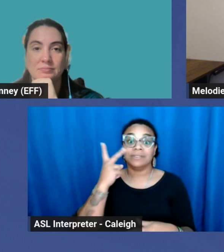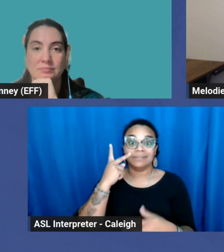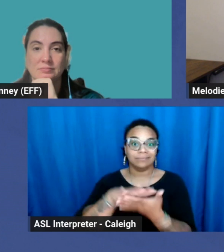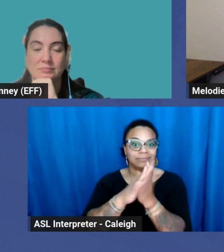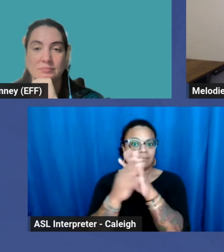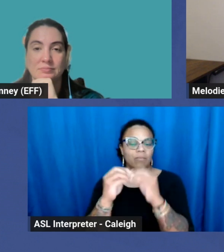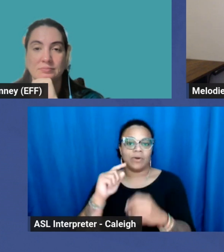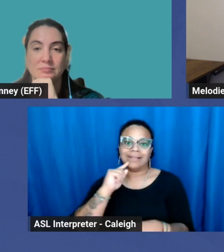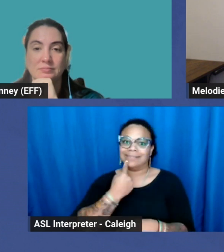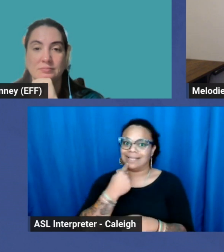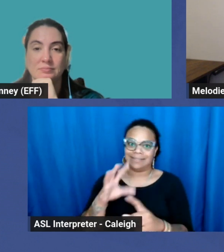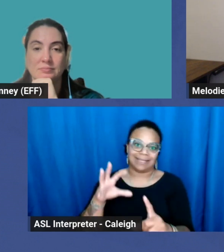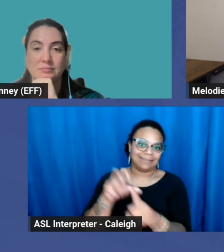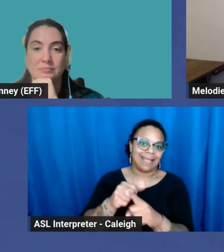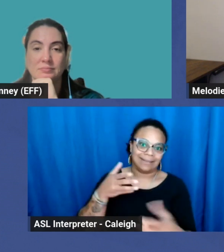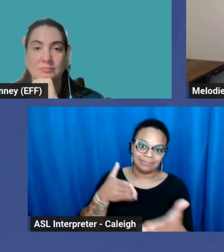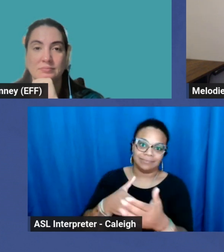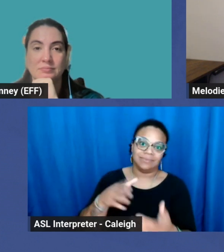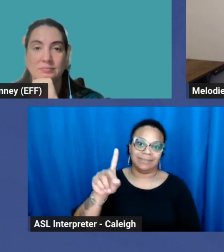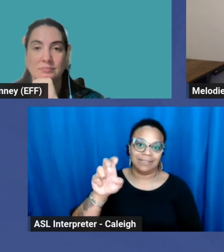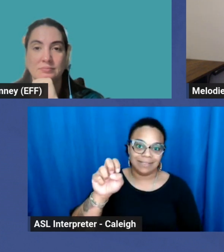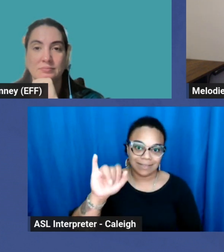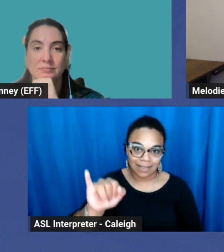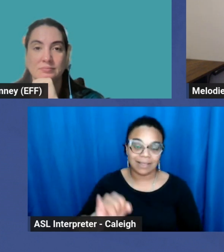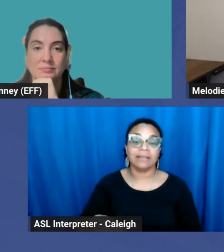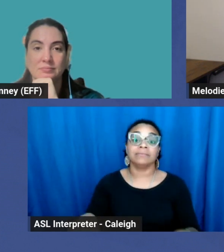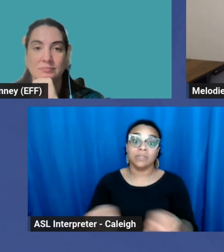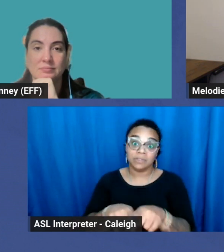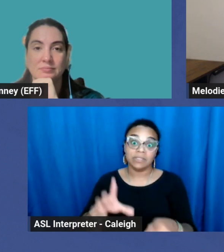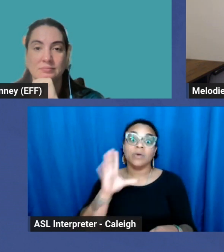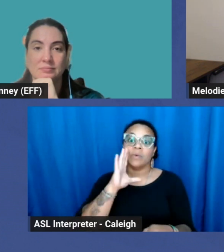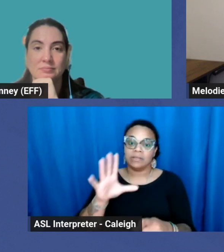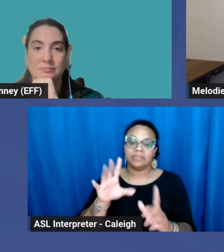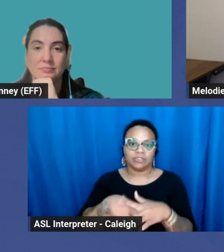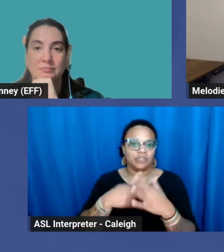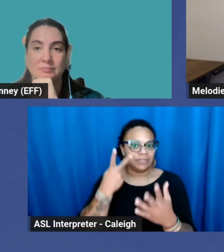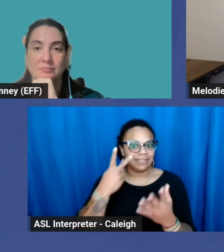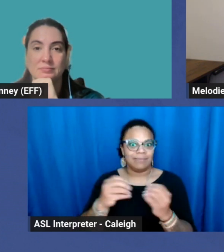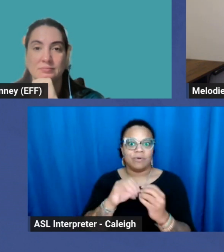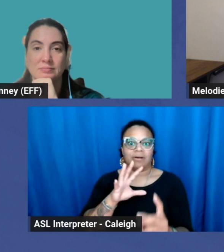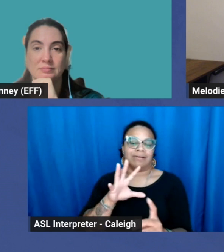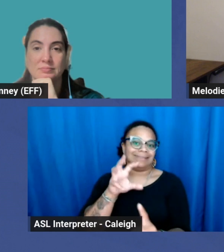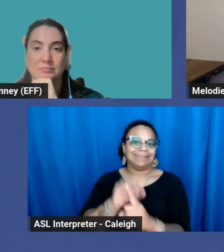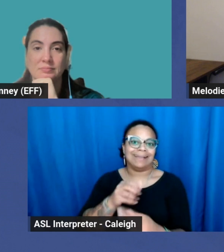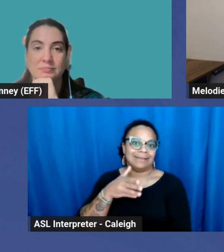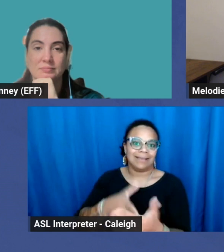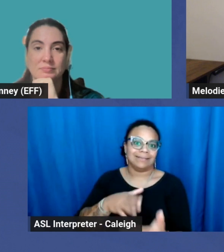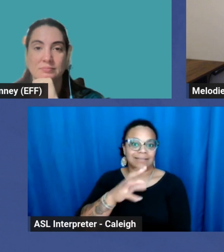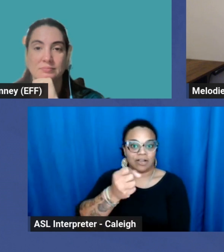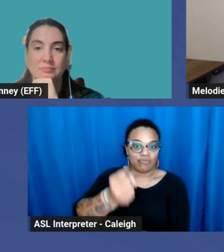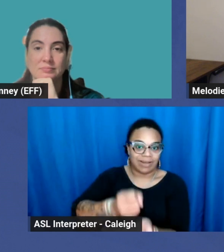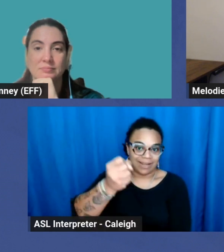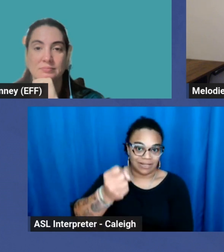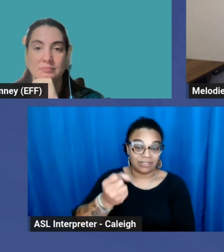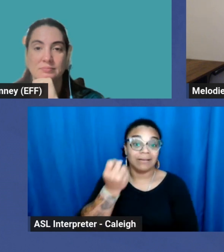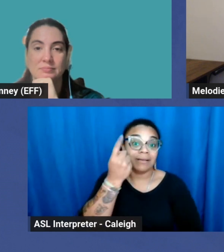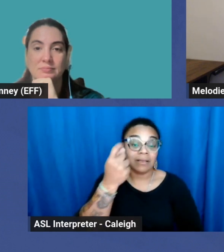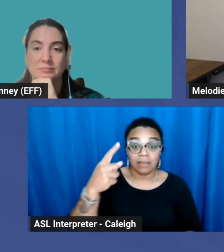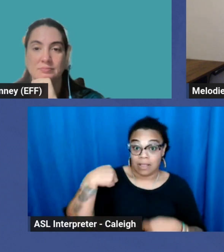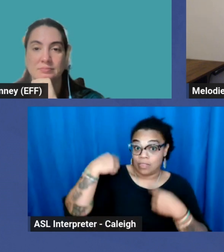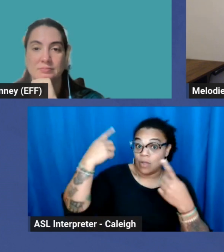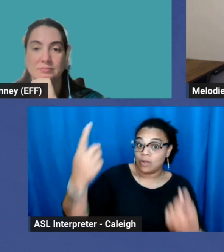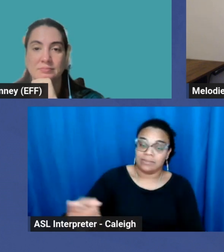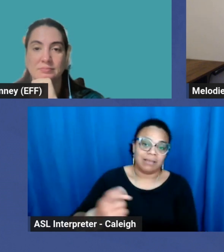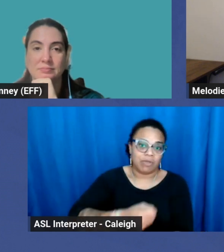on DEI and the attack on accreditation. This is really scary. So accreditation has long been